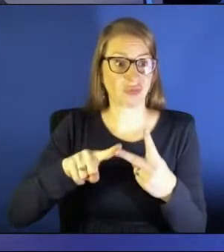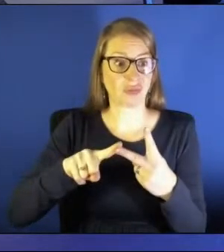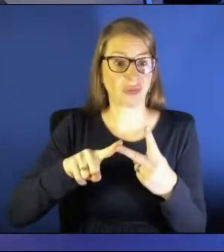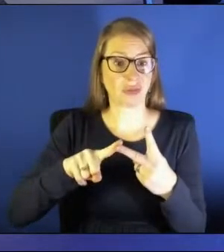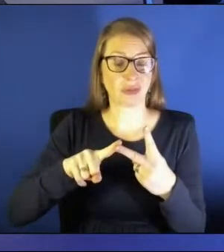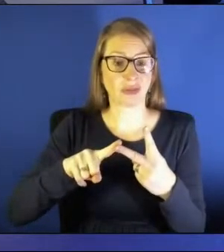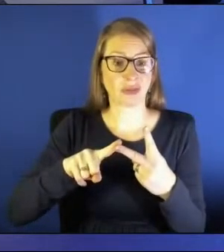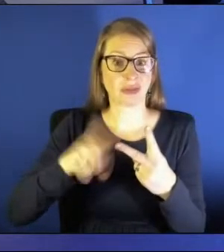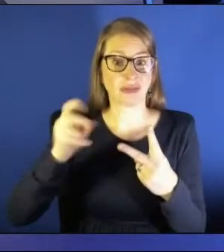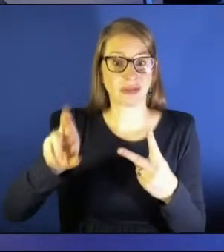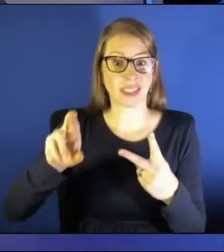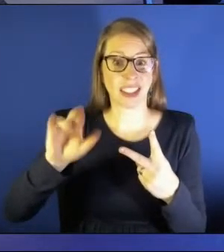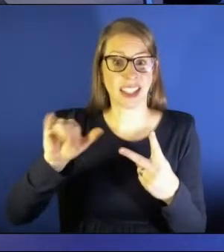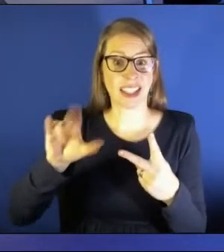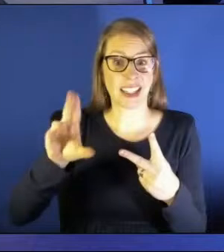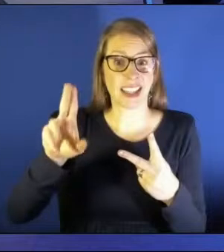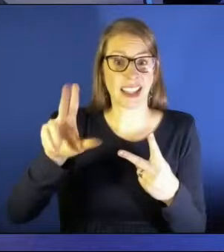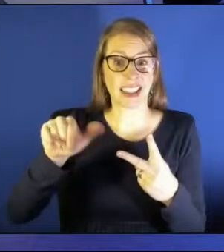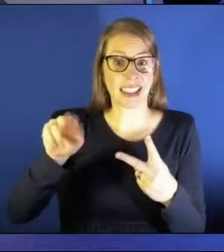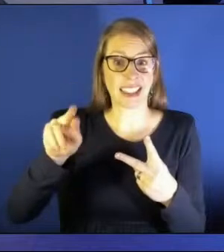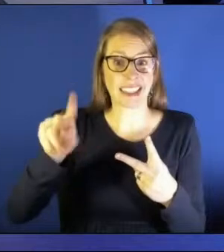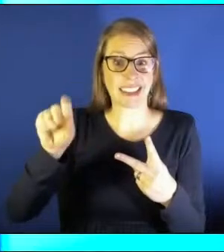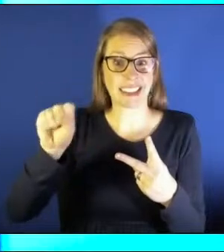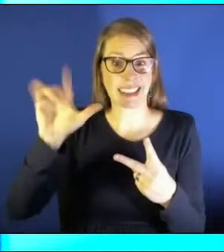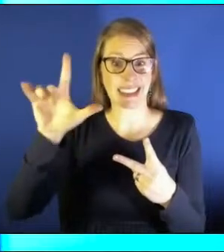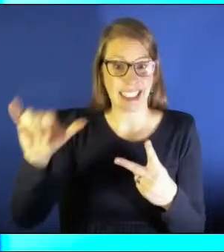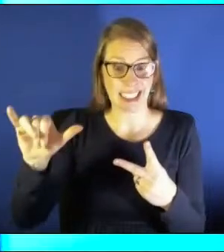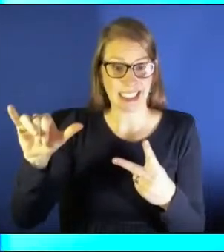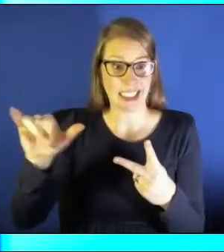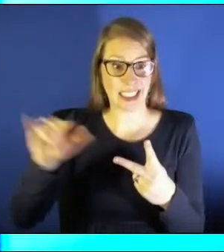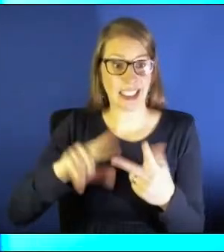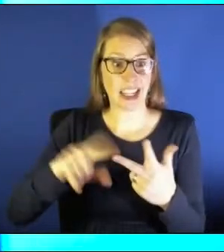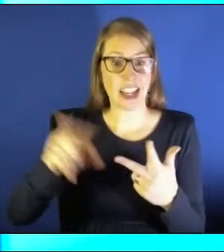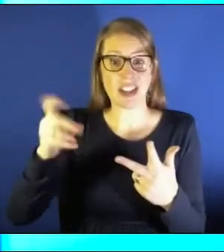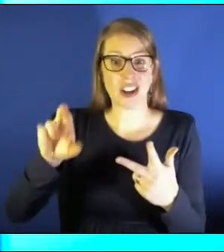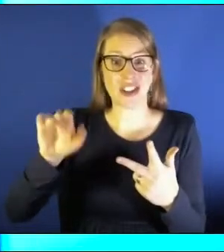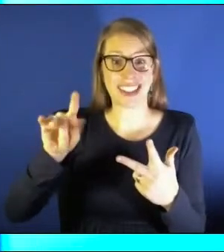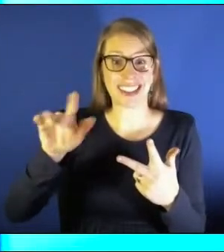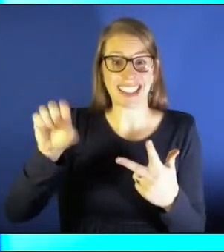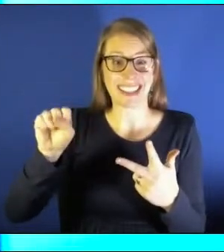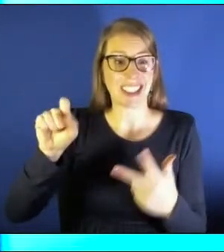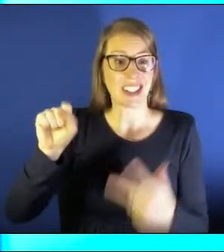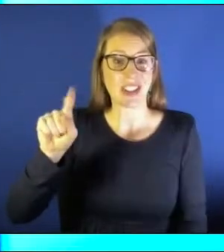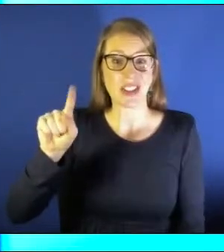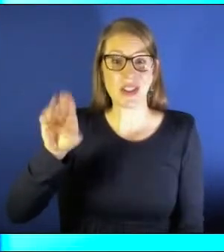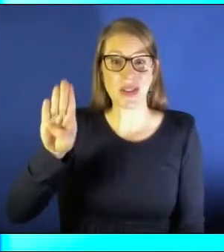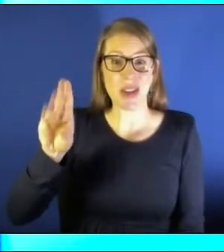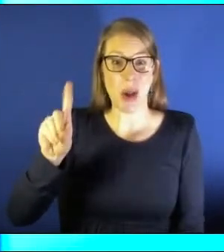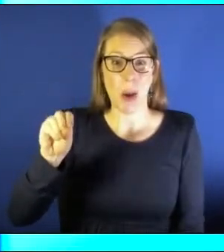us, also Dr. Stites is joining us down in Studio B, so we're going to visit with him. Hi, good morning to you.